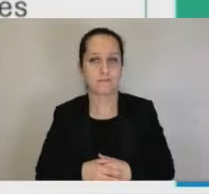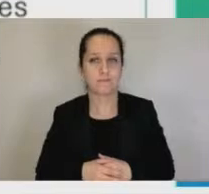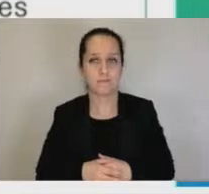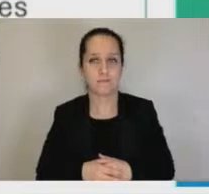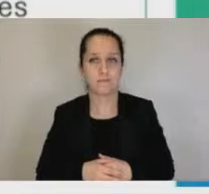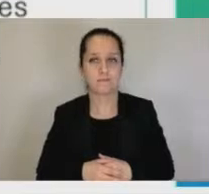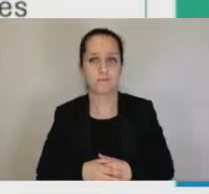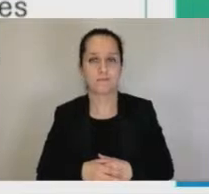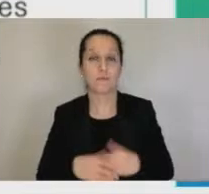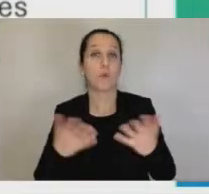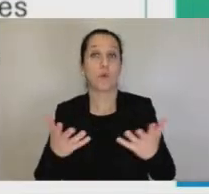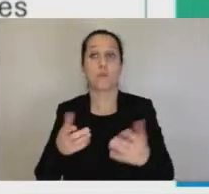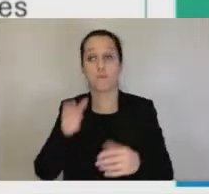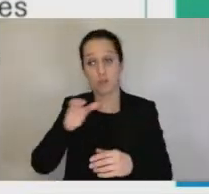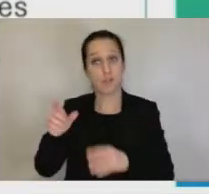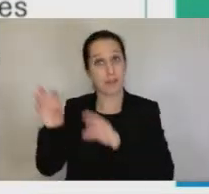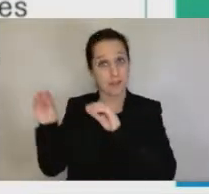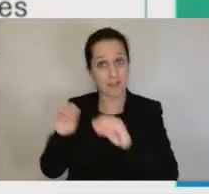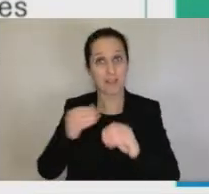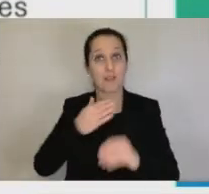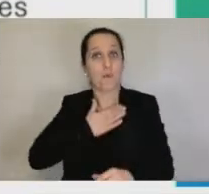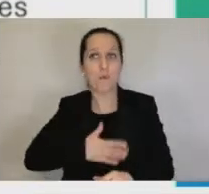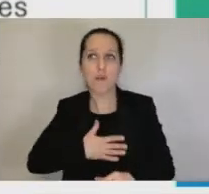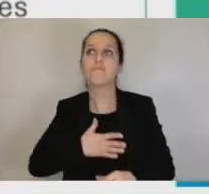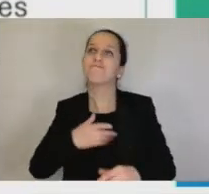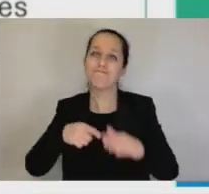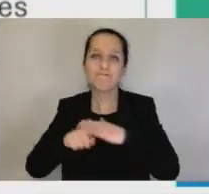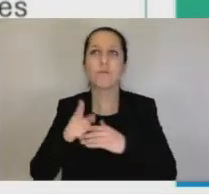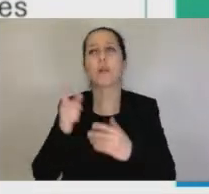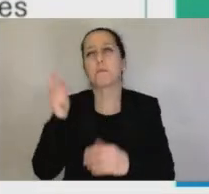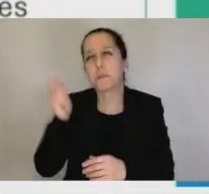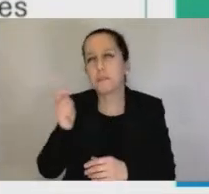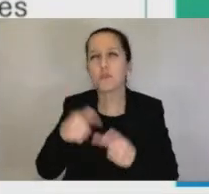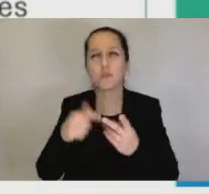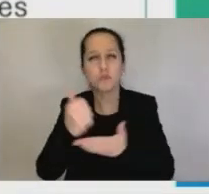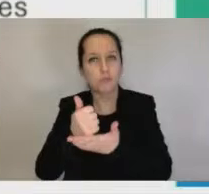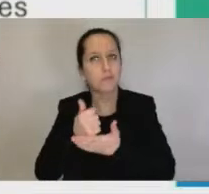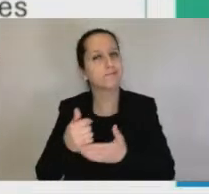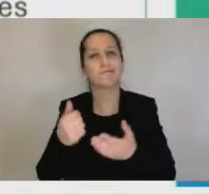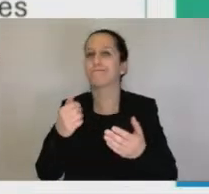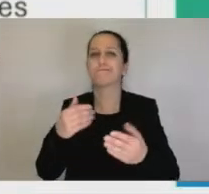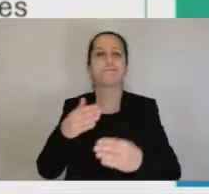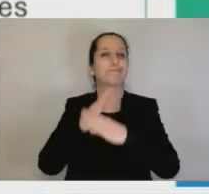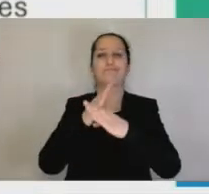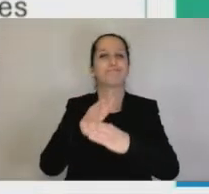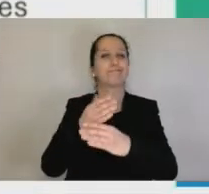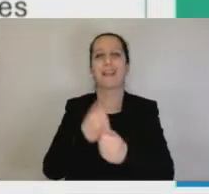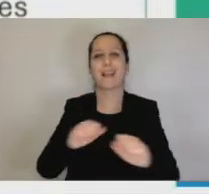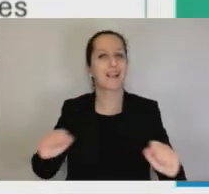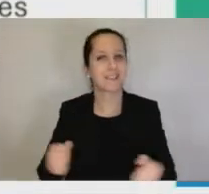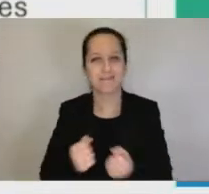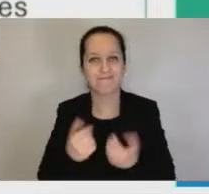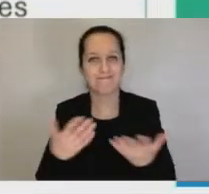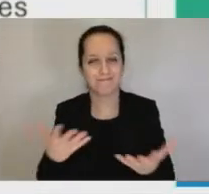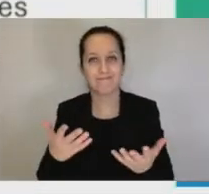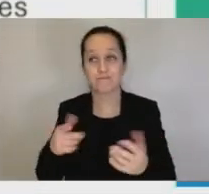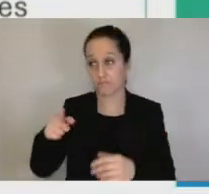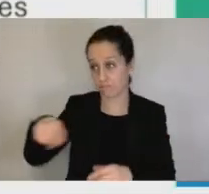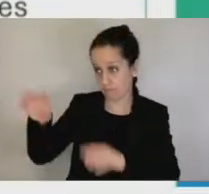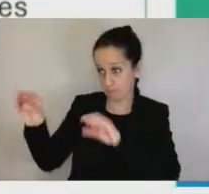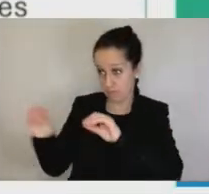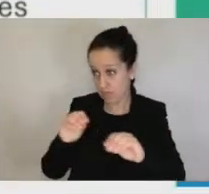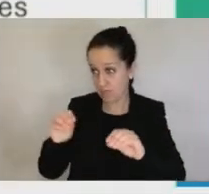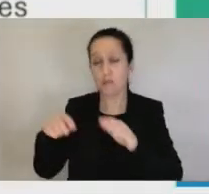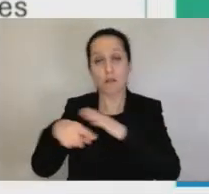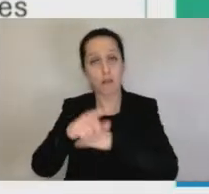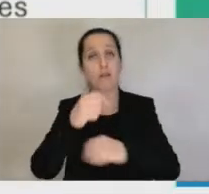also restrictions in access to Social Security with the contributory component. These